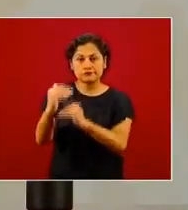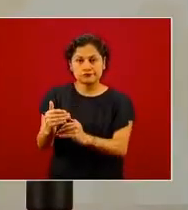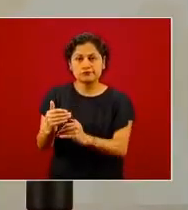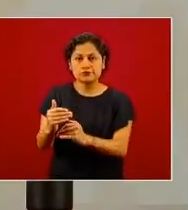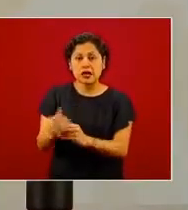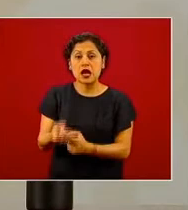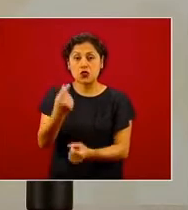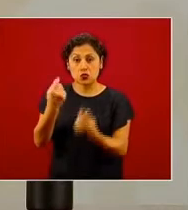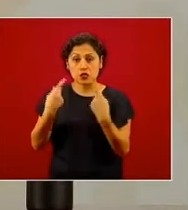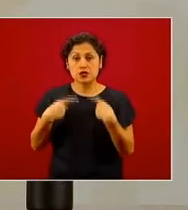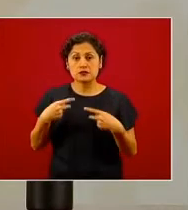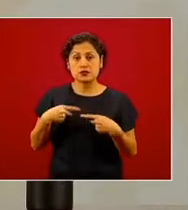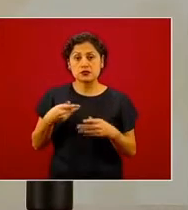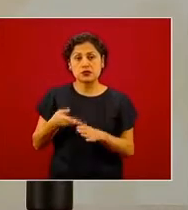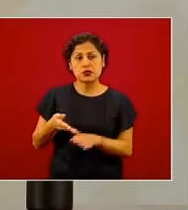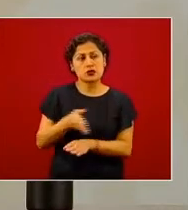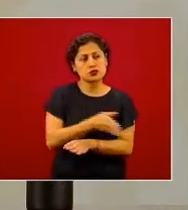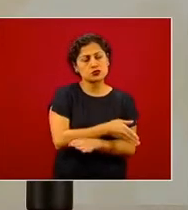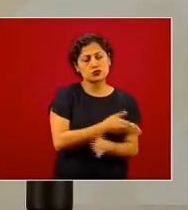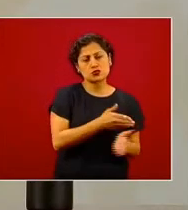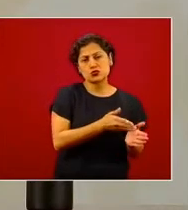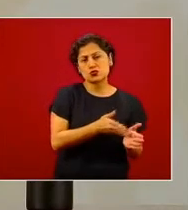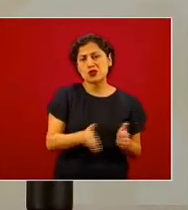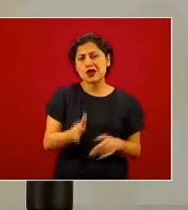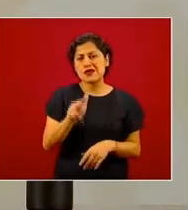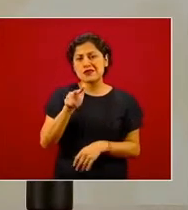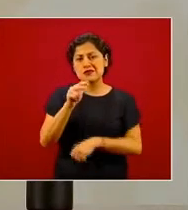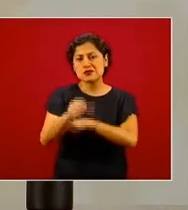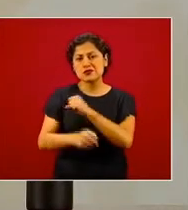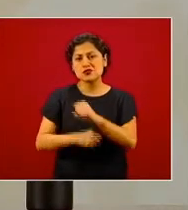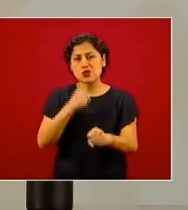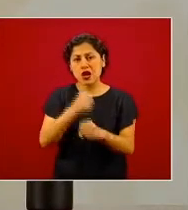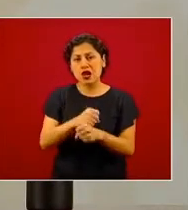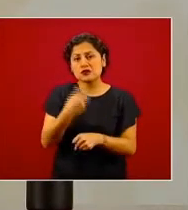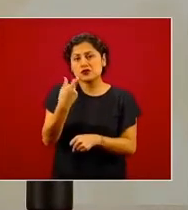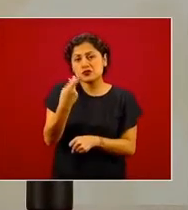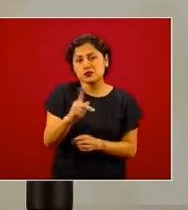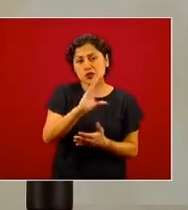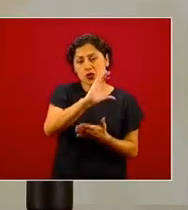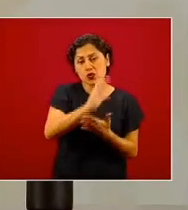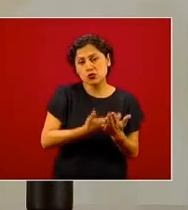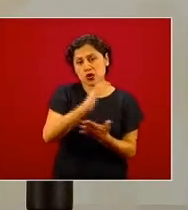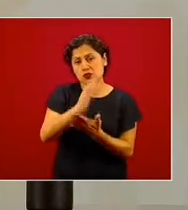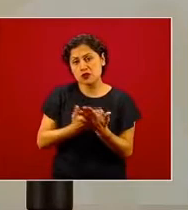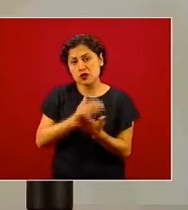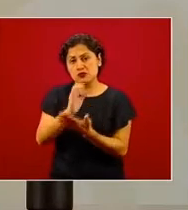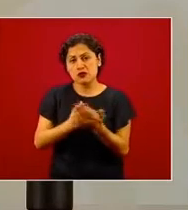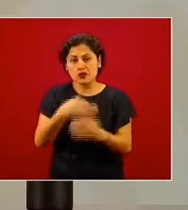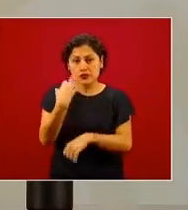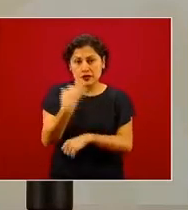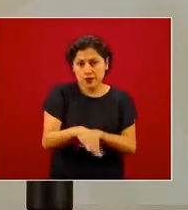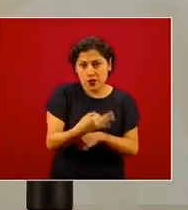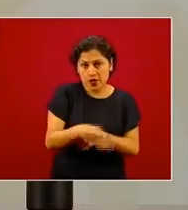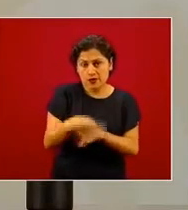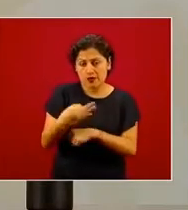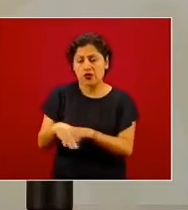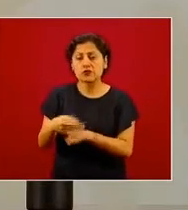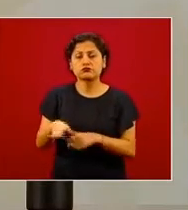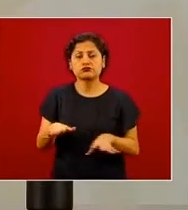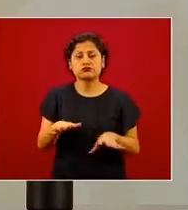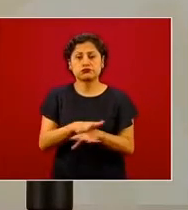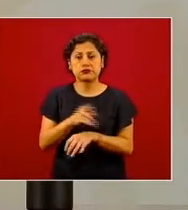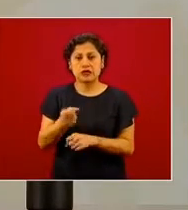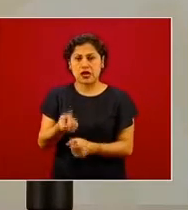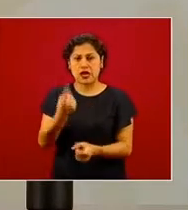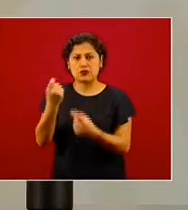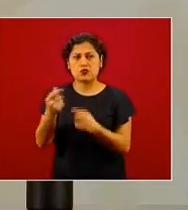But there are some staff who have been hired on a fee-based system for 18 years. Some of them as long as